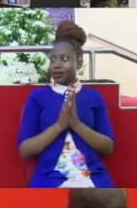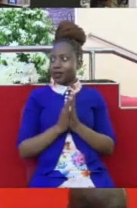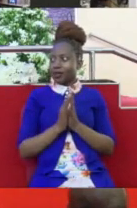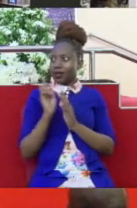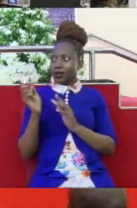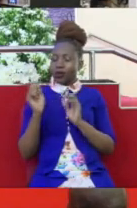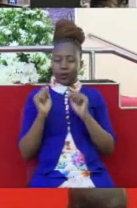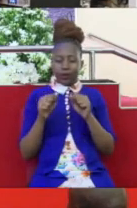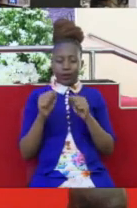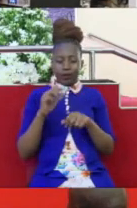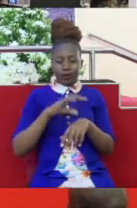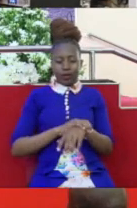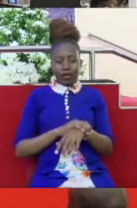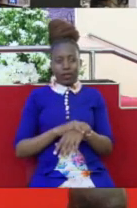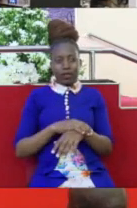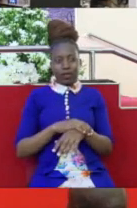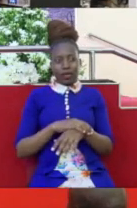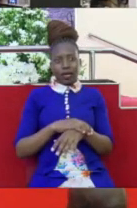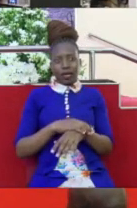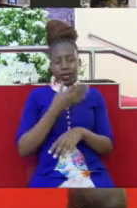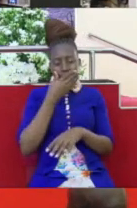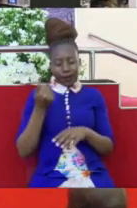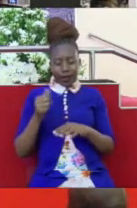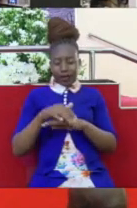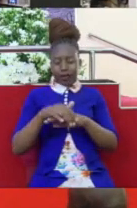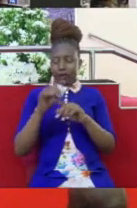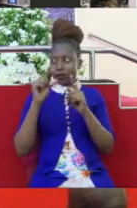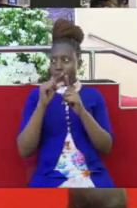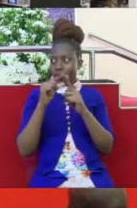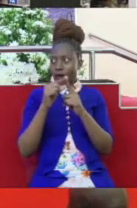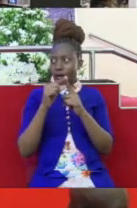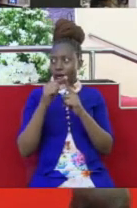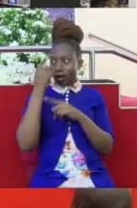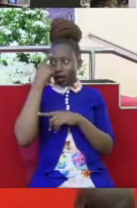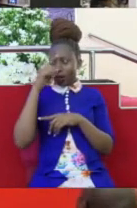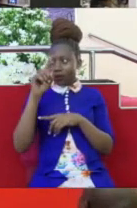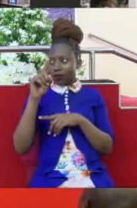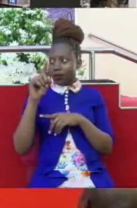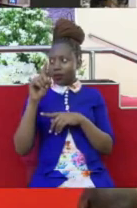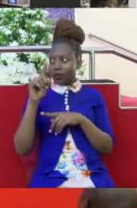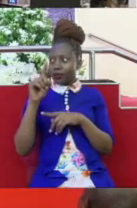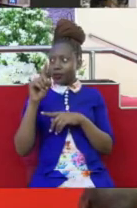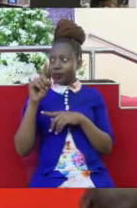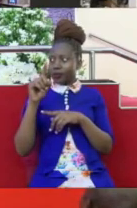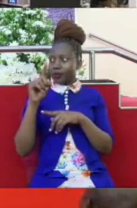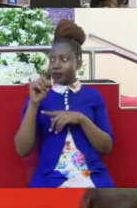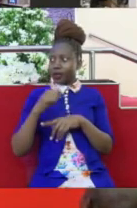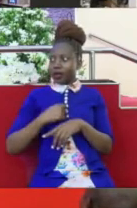in the common tongue for empathy? Empathy.